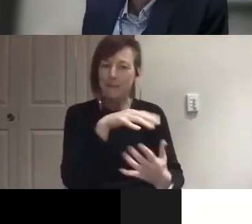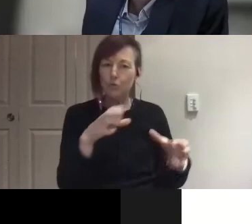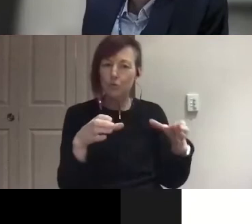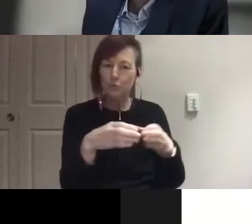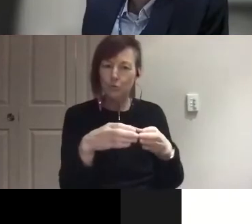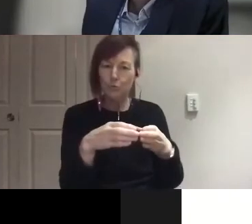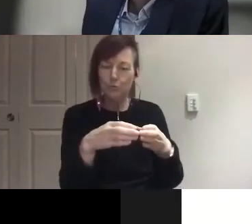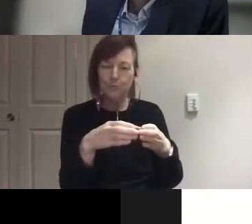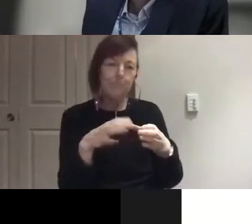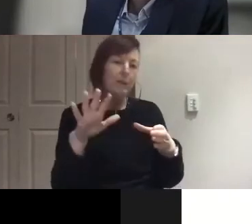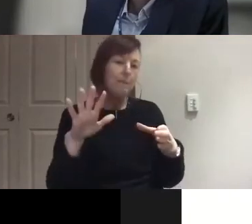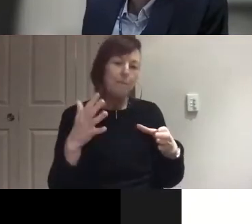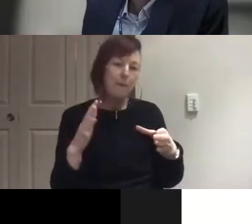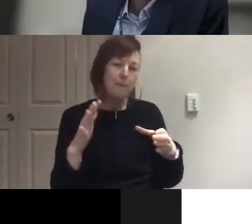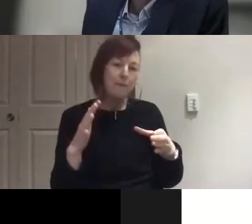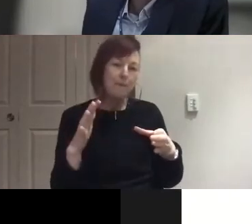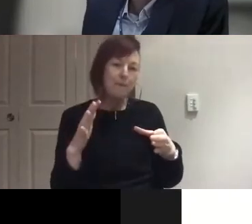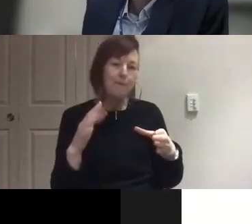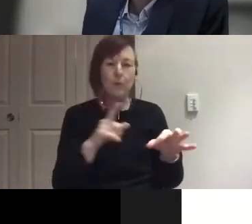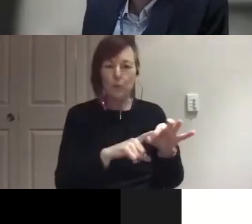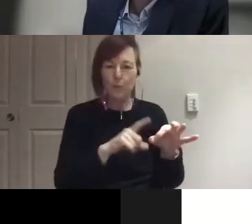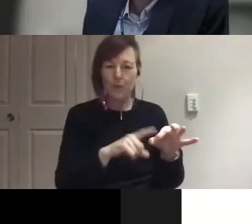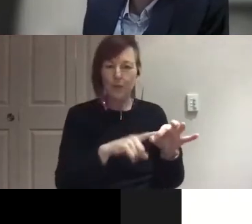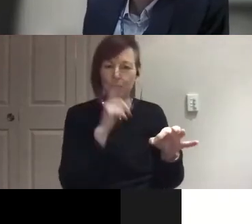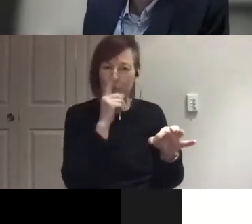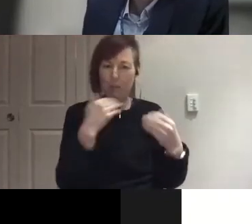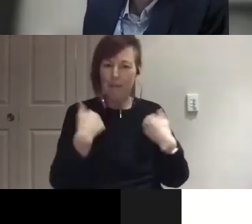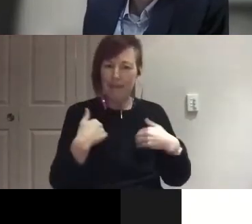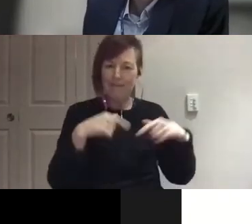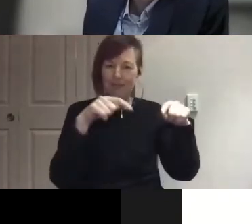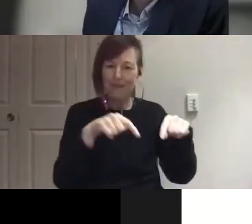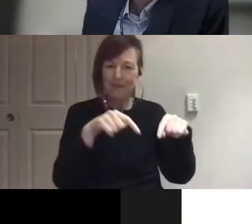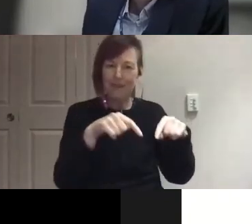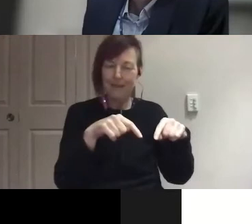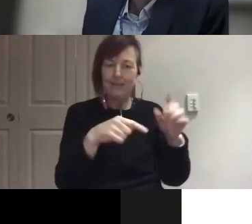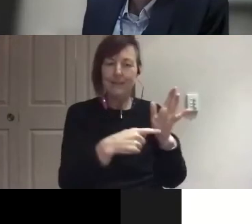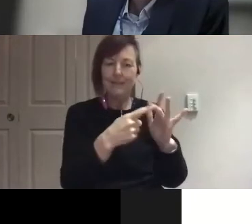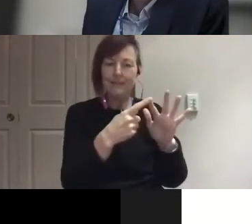got. So the question is, there's a number of people in the house that are tier 1. Yes.